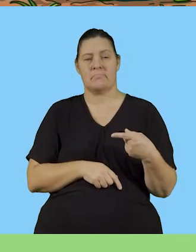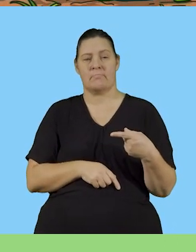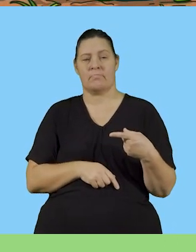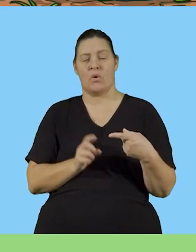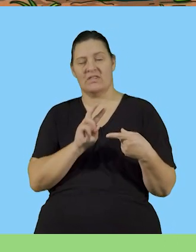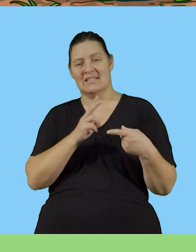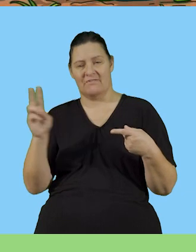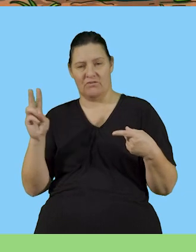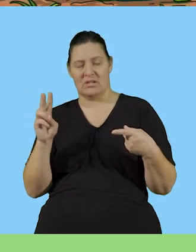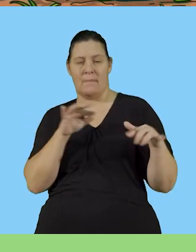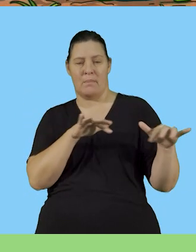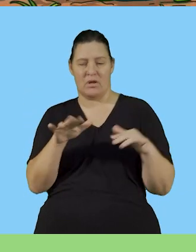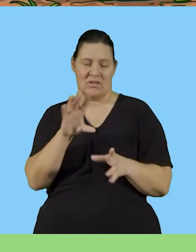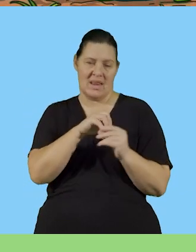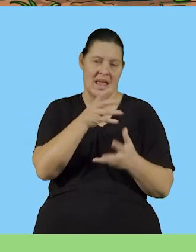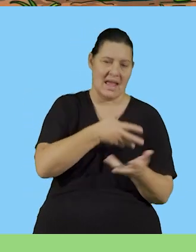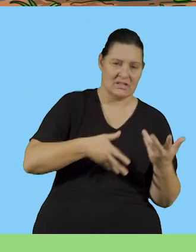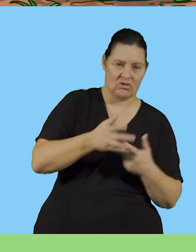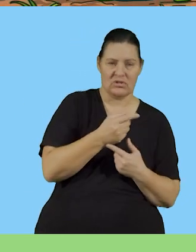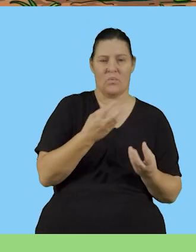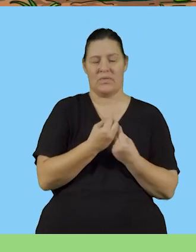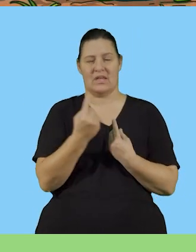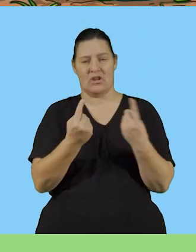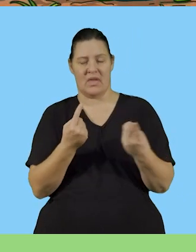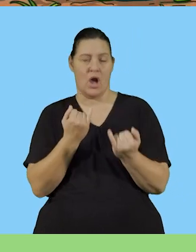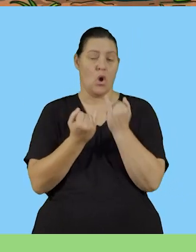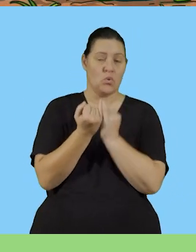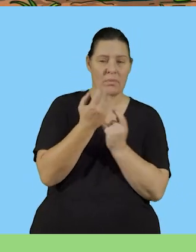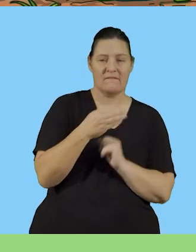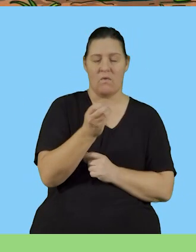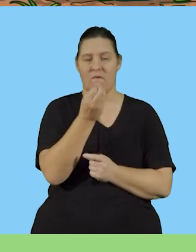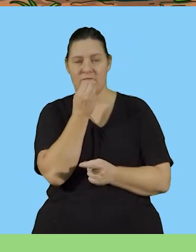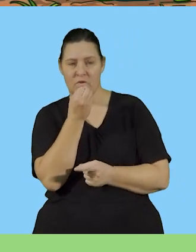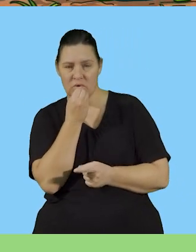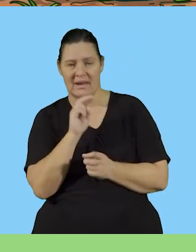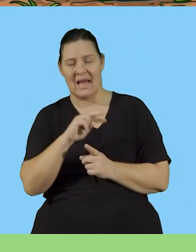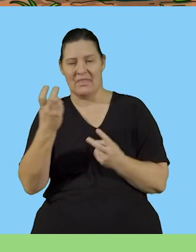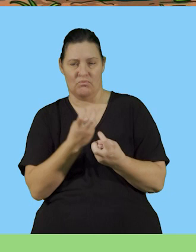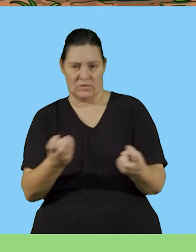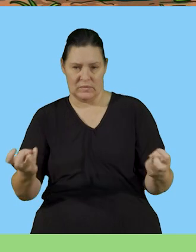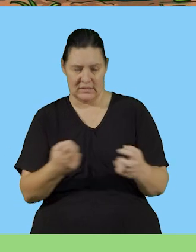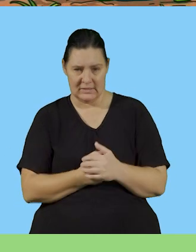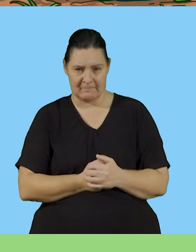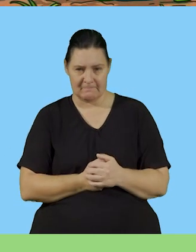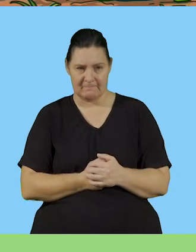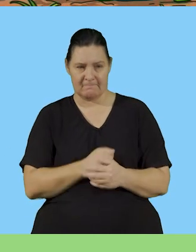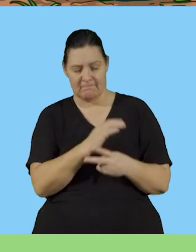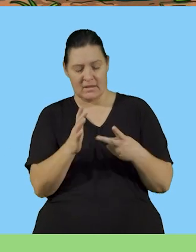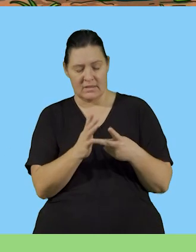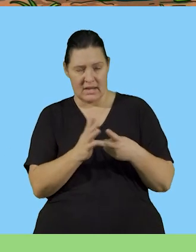Species of different populations interacting with one another and competing for food and other